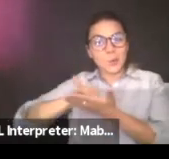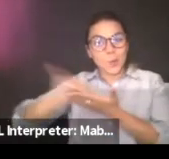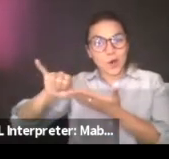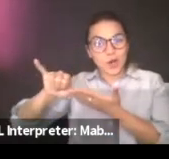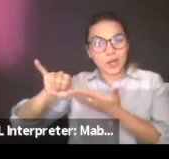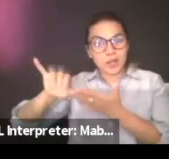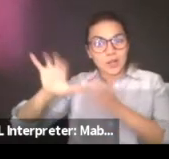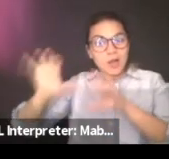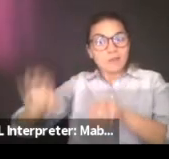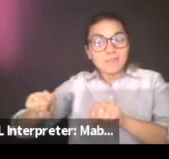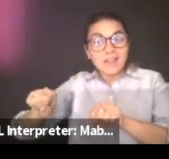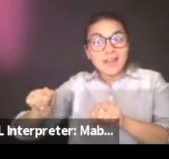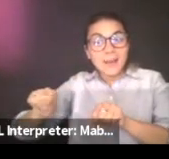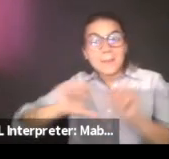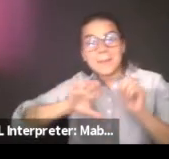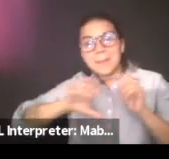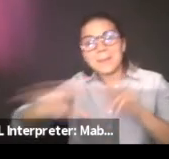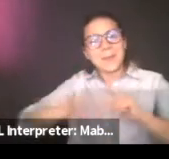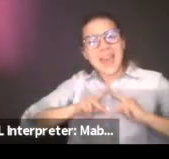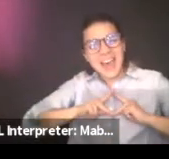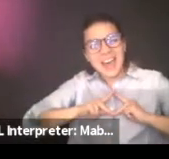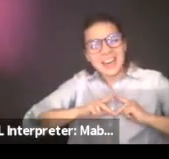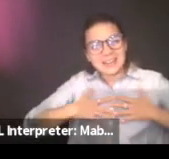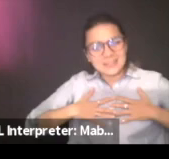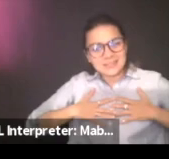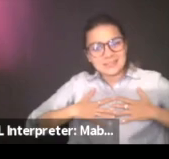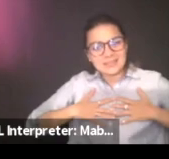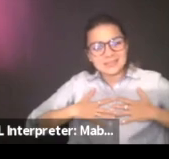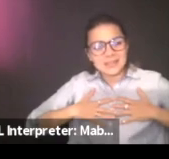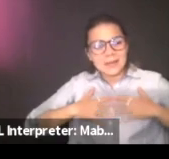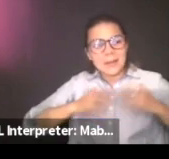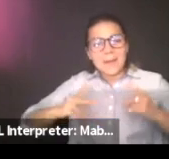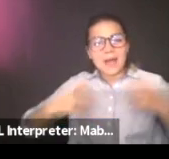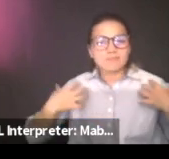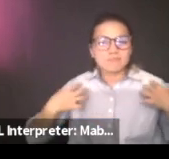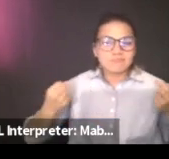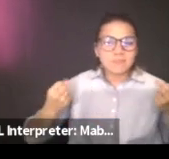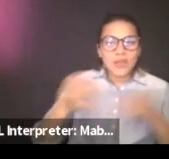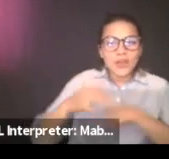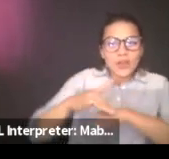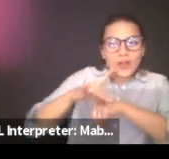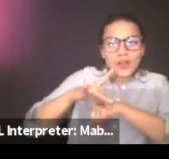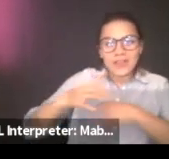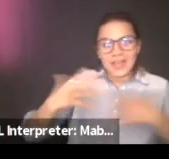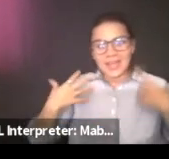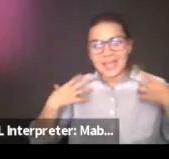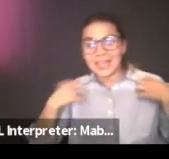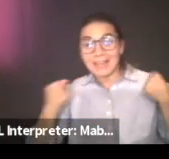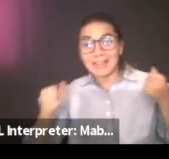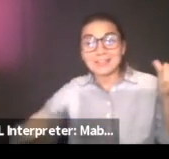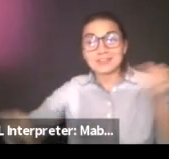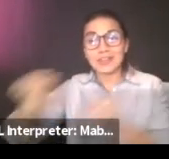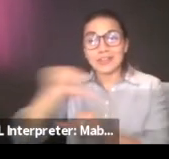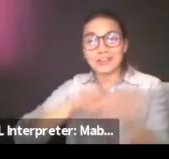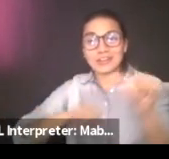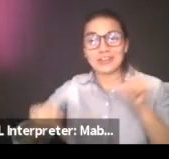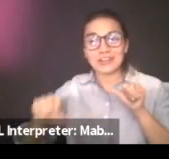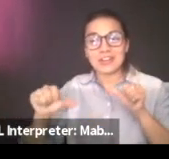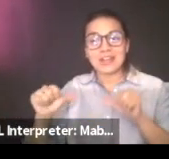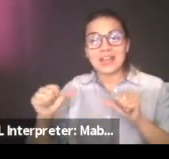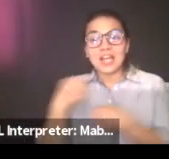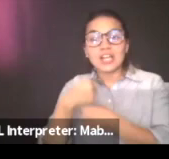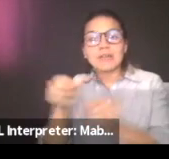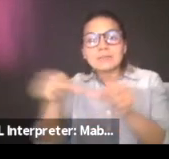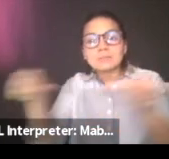place to return to our nurturing of the earth and of ourselves and of one another. A place to have intimacy with one another,